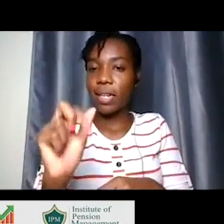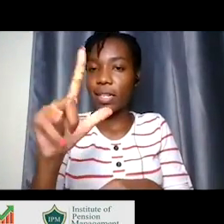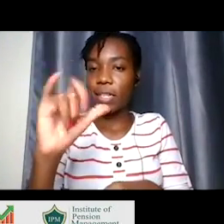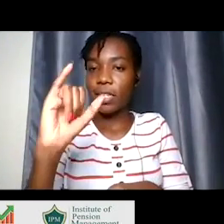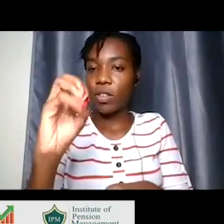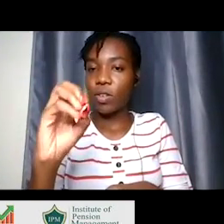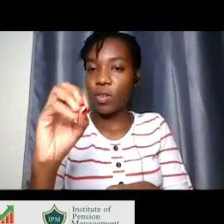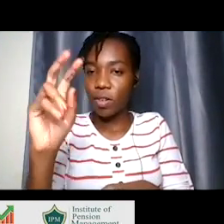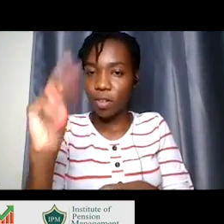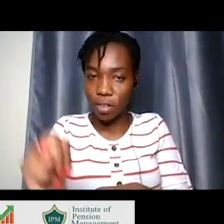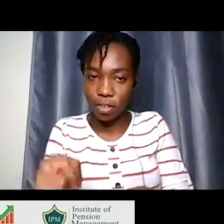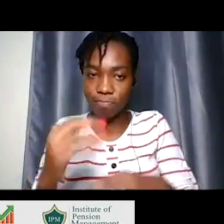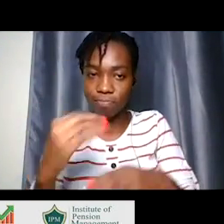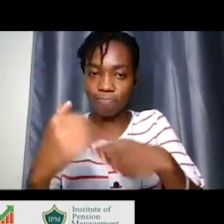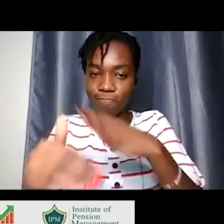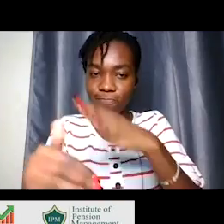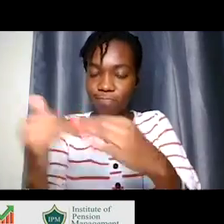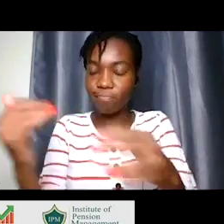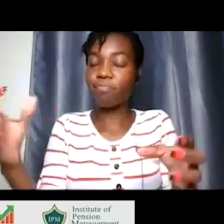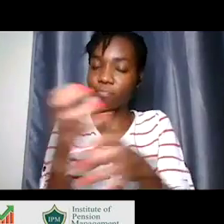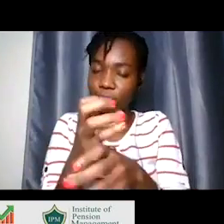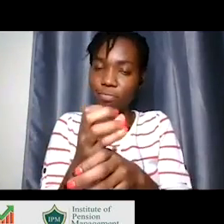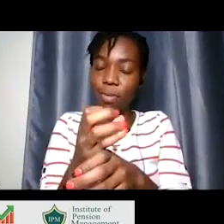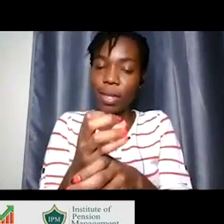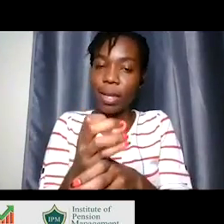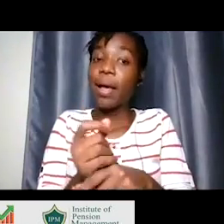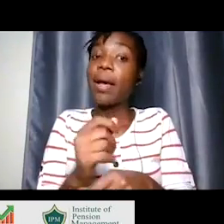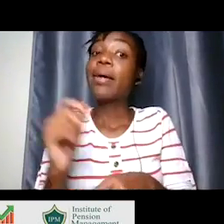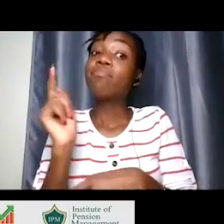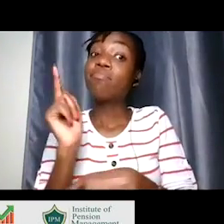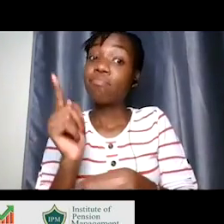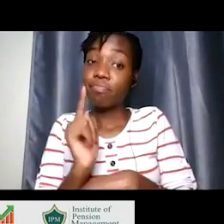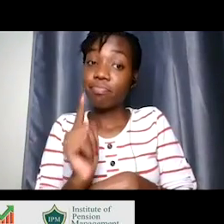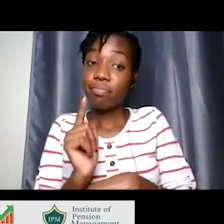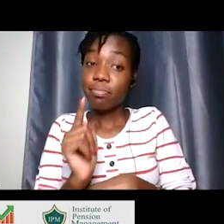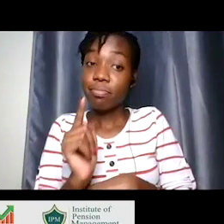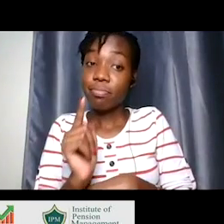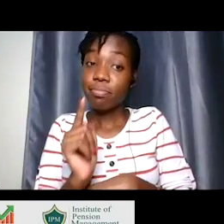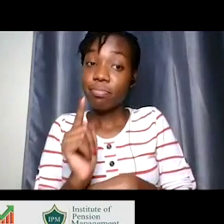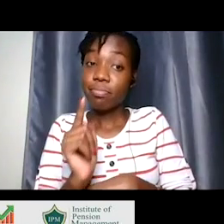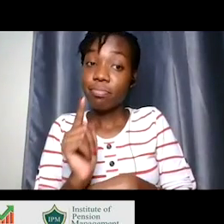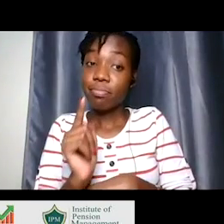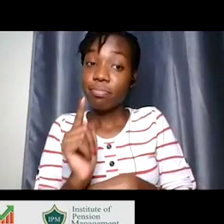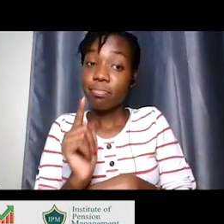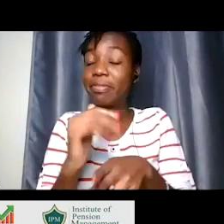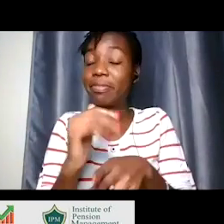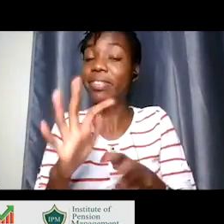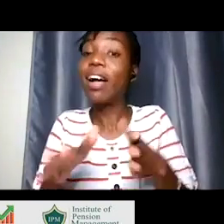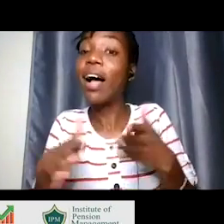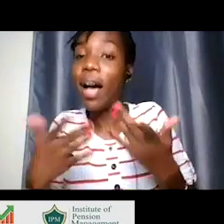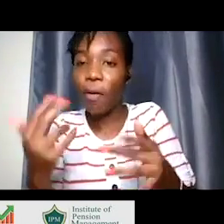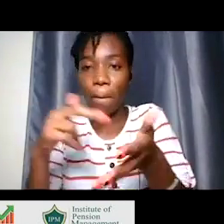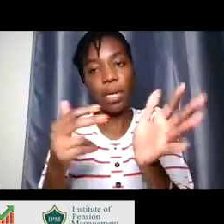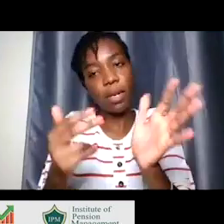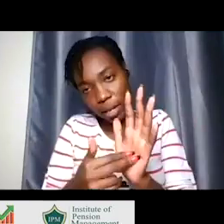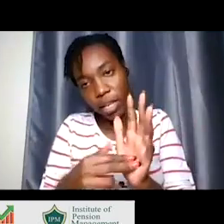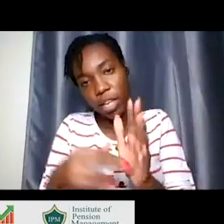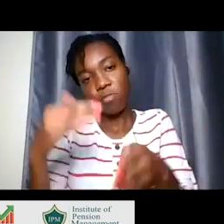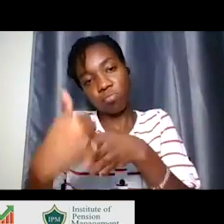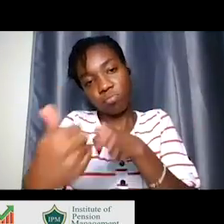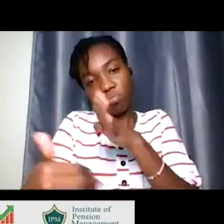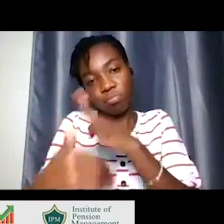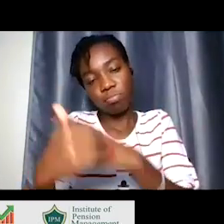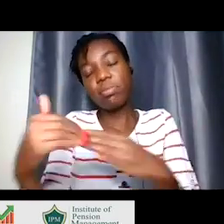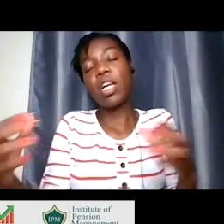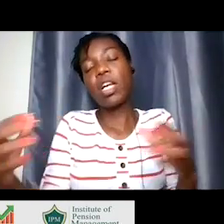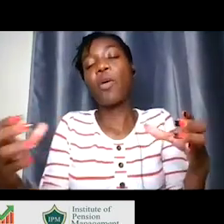Limited. Stallion Construction Company Limited, like the name spells it, is a construction company. If